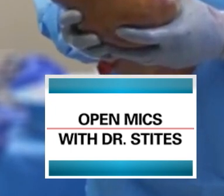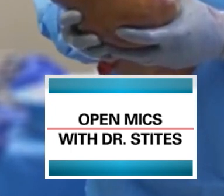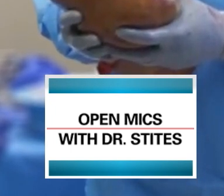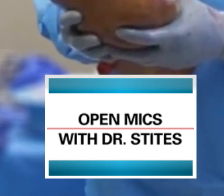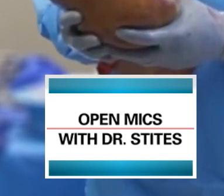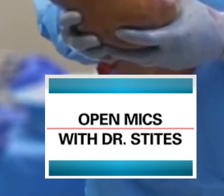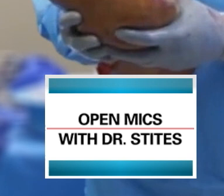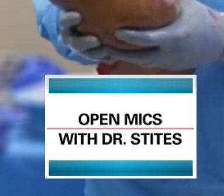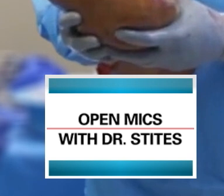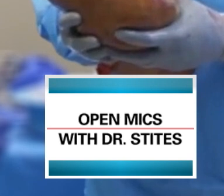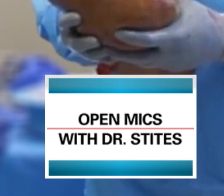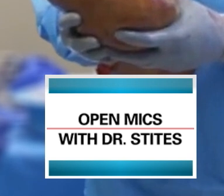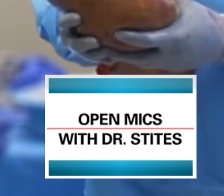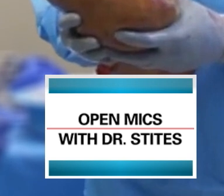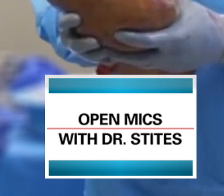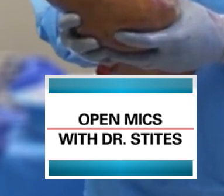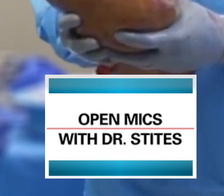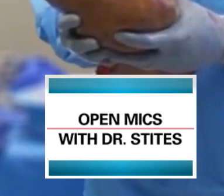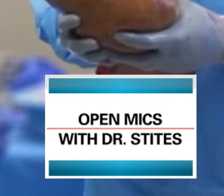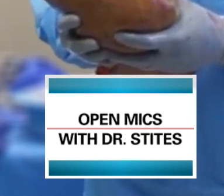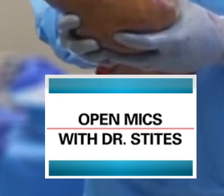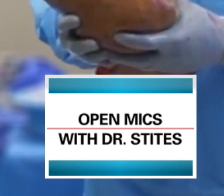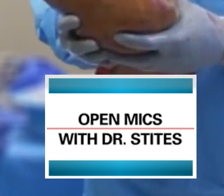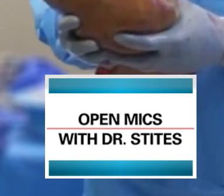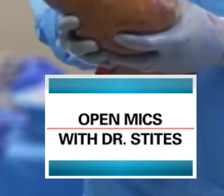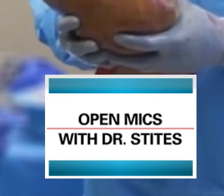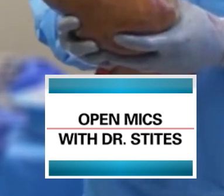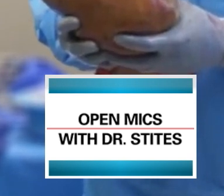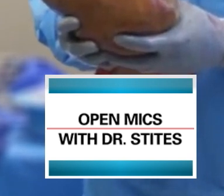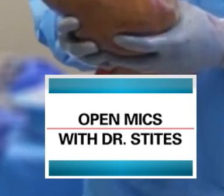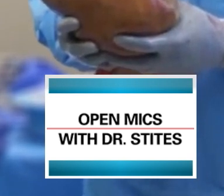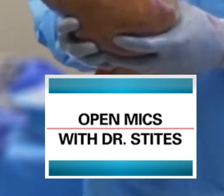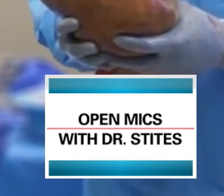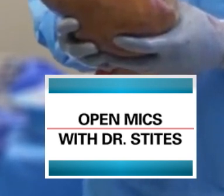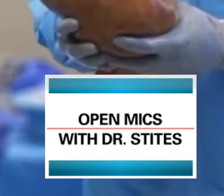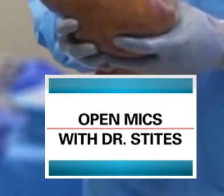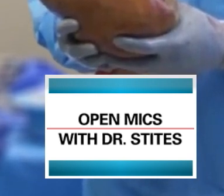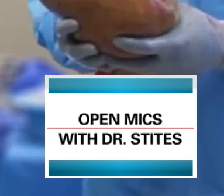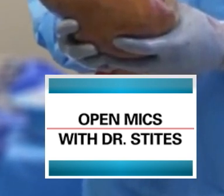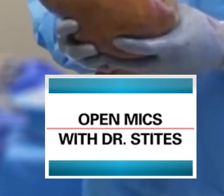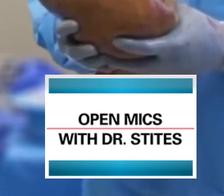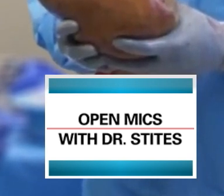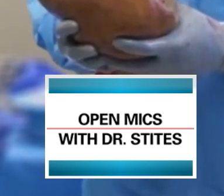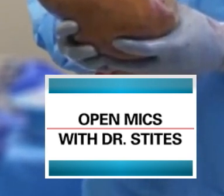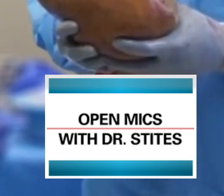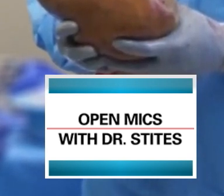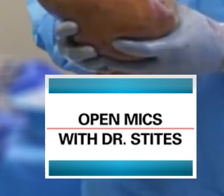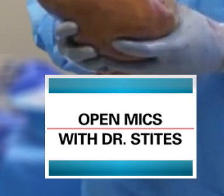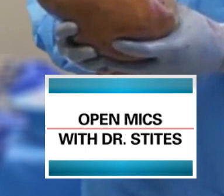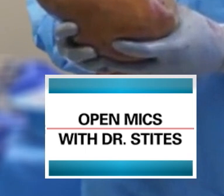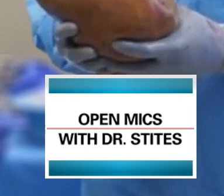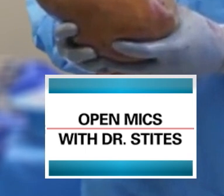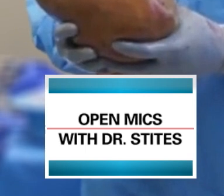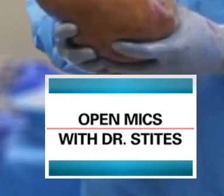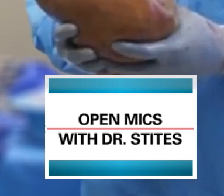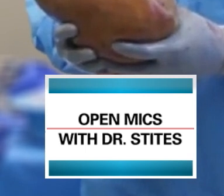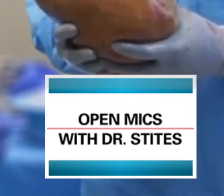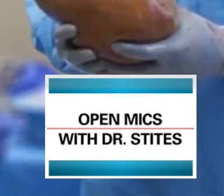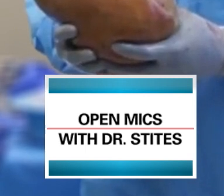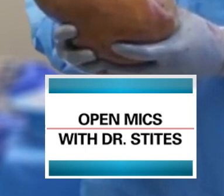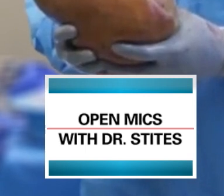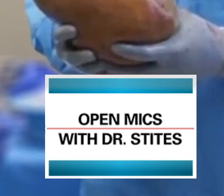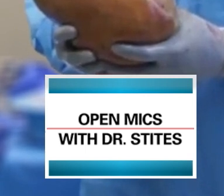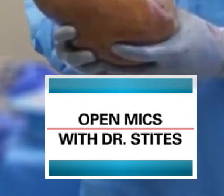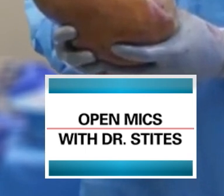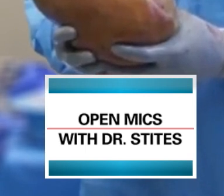the opioid crisis and donor OPOs doing better. The second one is the transplants, the number of transplants we've done